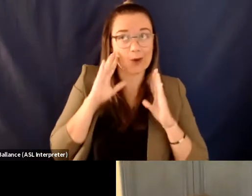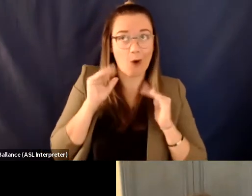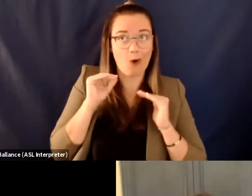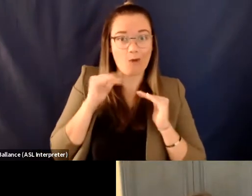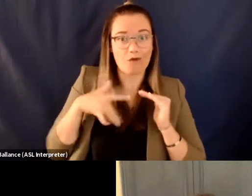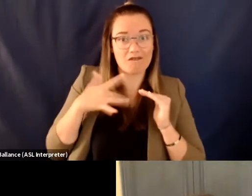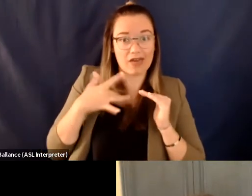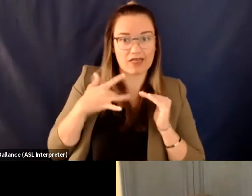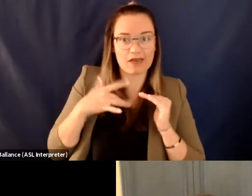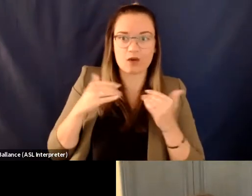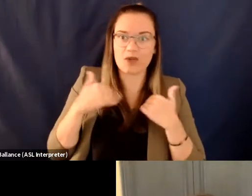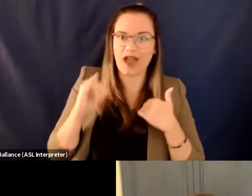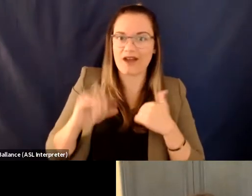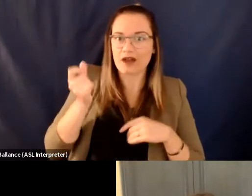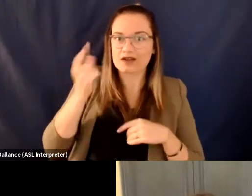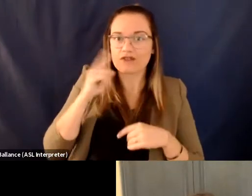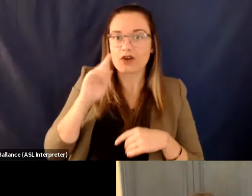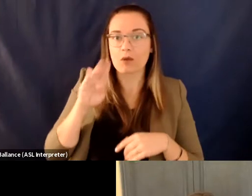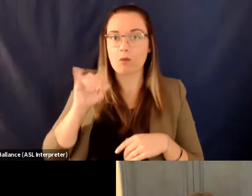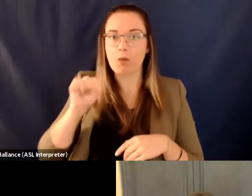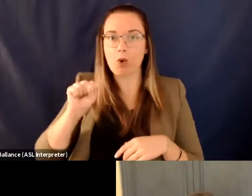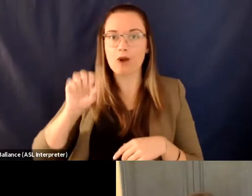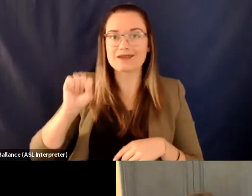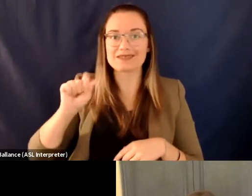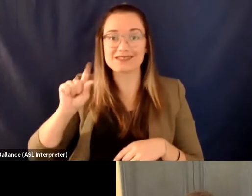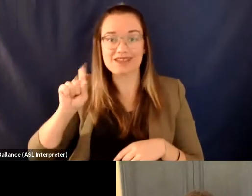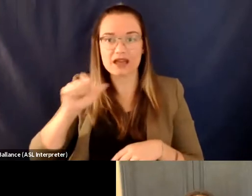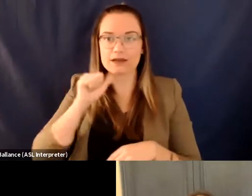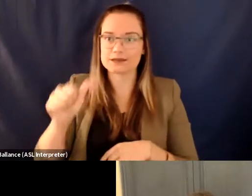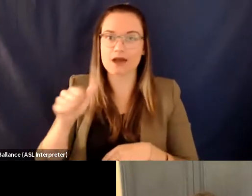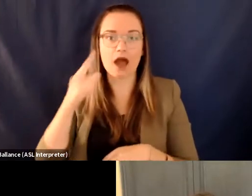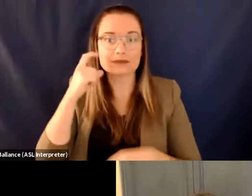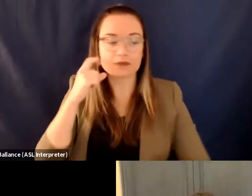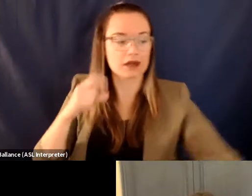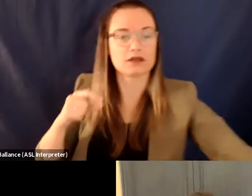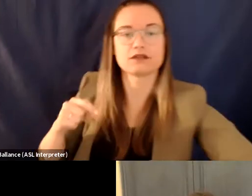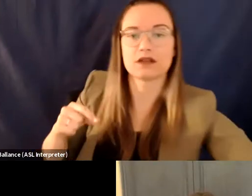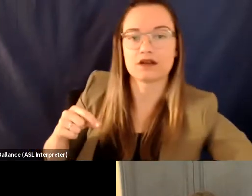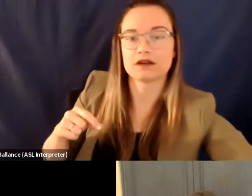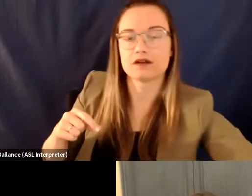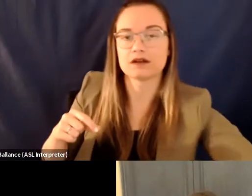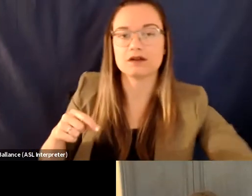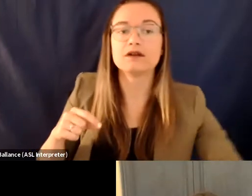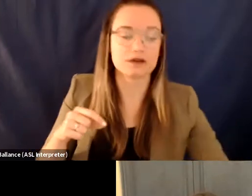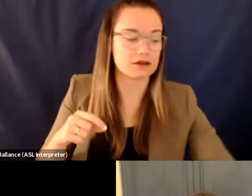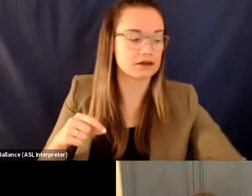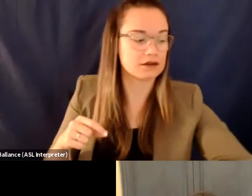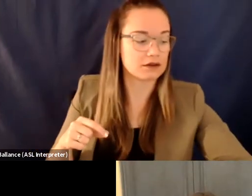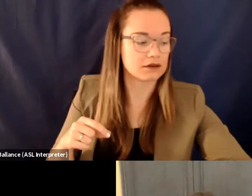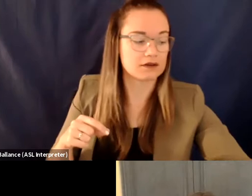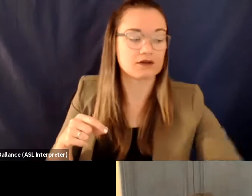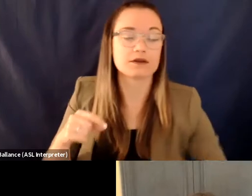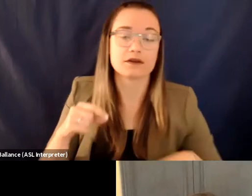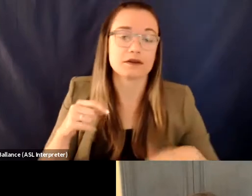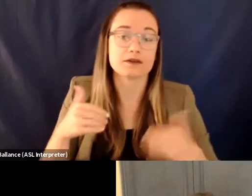notion that we hear a lot at Boy State of democracy is not a spectator sport. They all live that in a very, in different ways, they believe